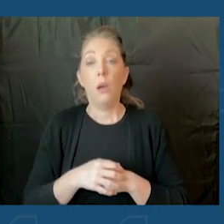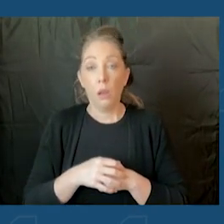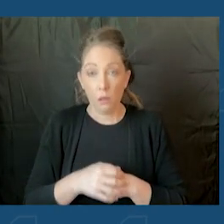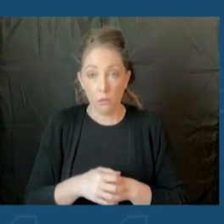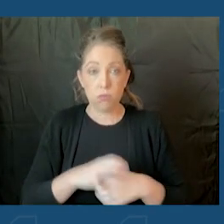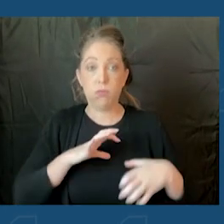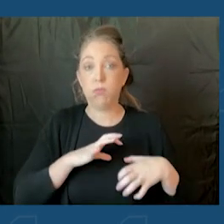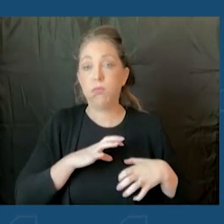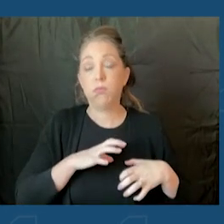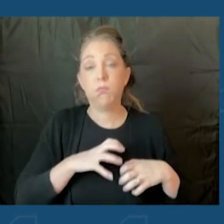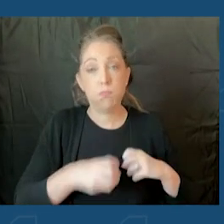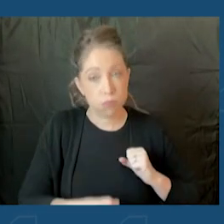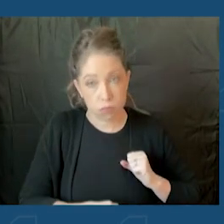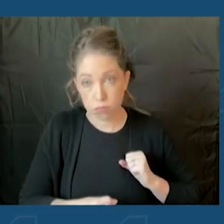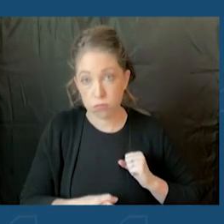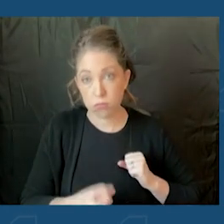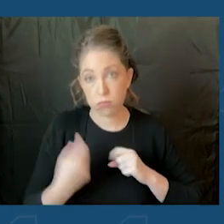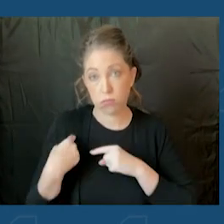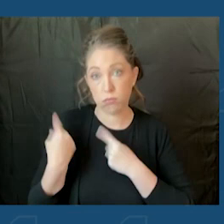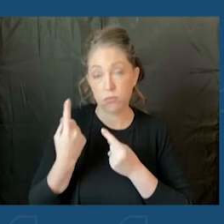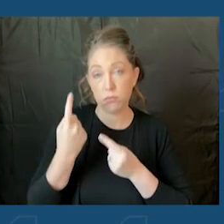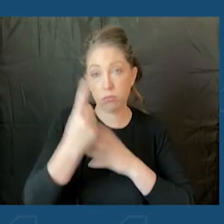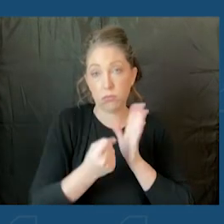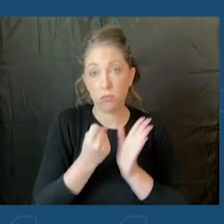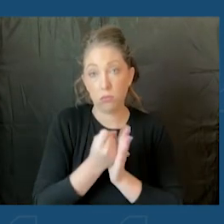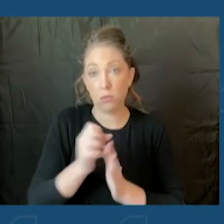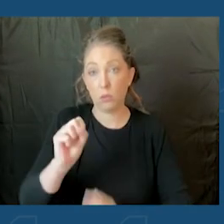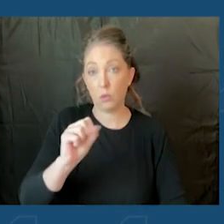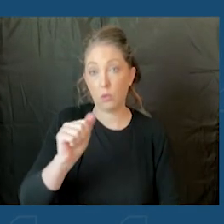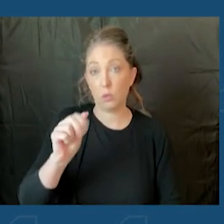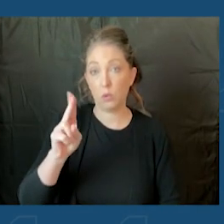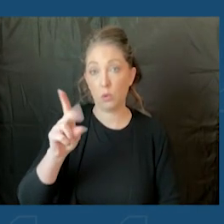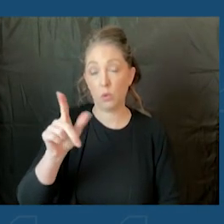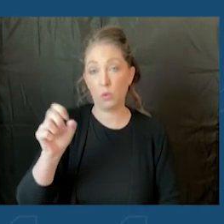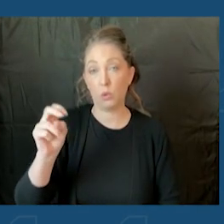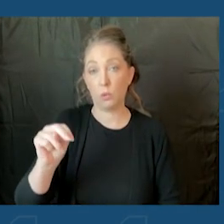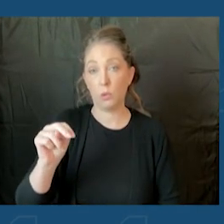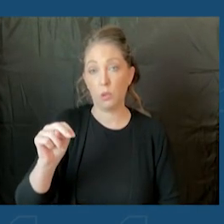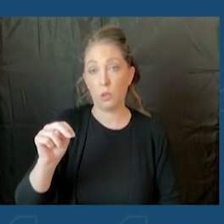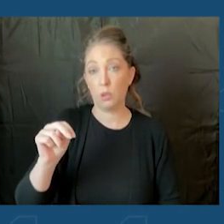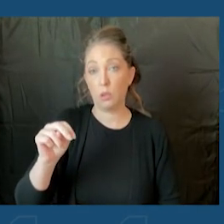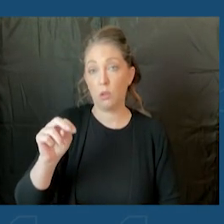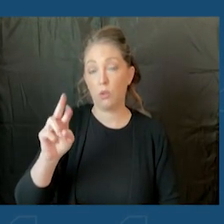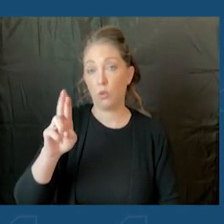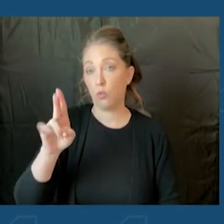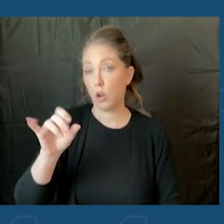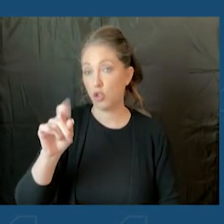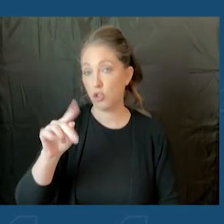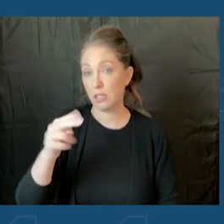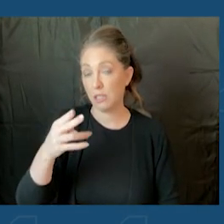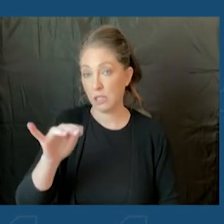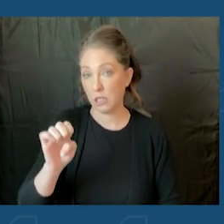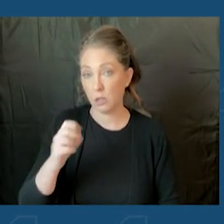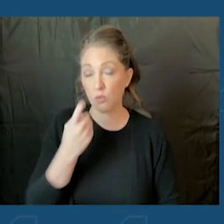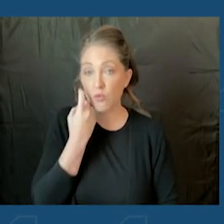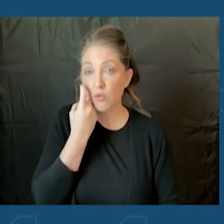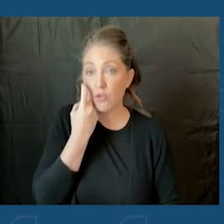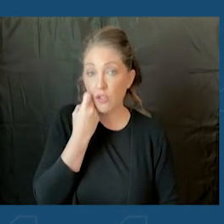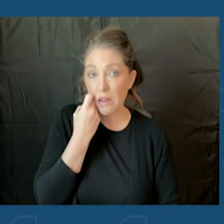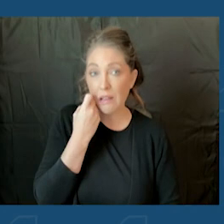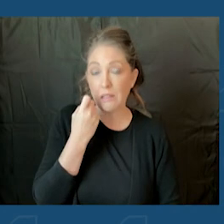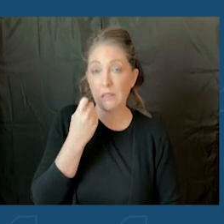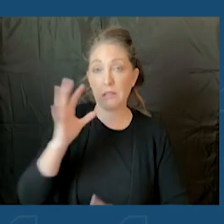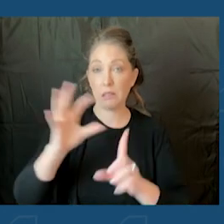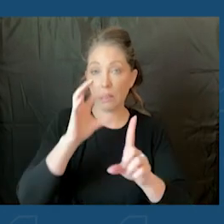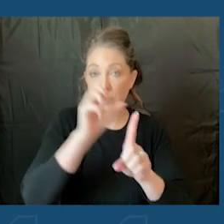individual, Salman Rushdie, was attacked on a stage in Western New York. Just before he was about to give a speech. He is alive.